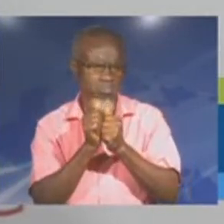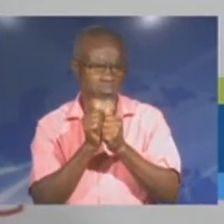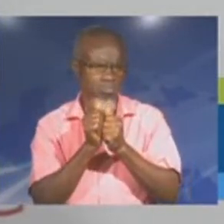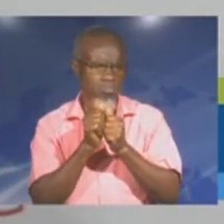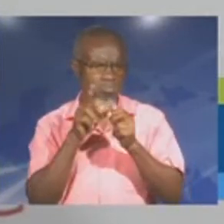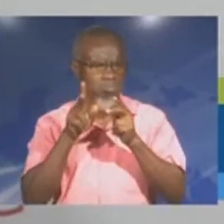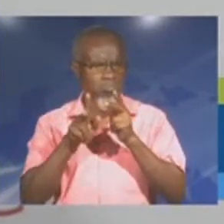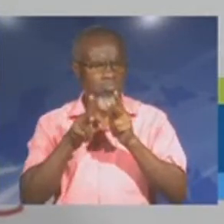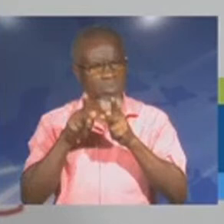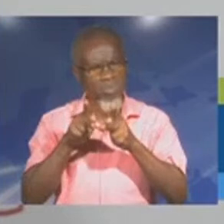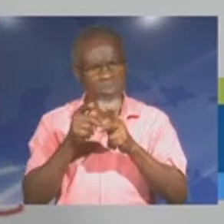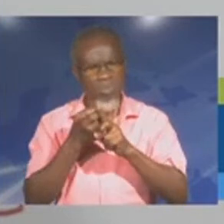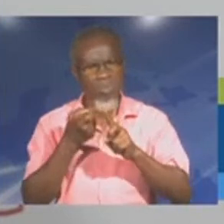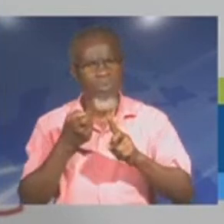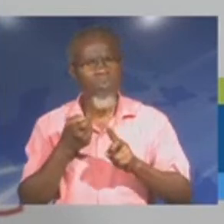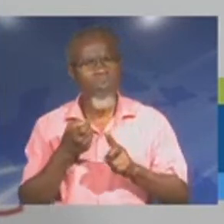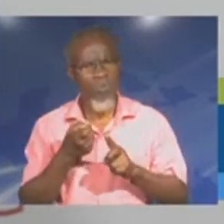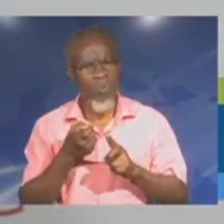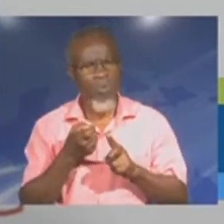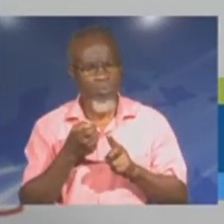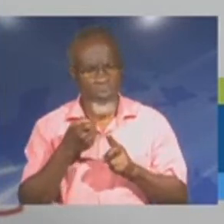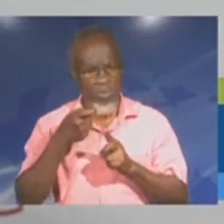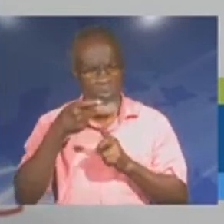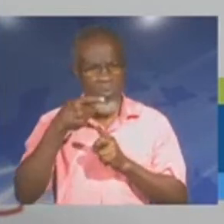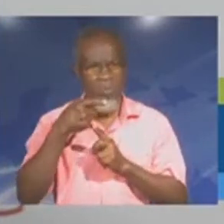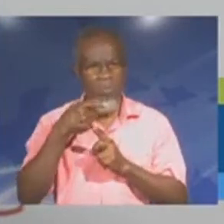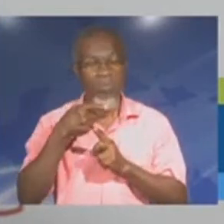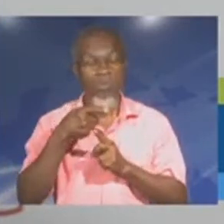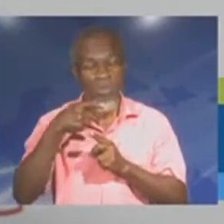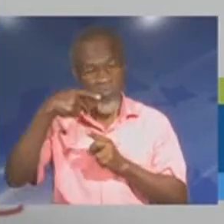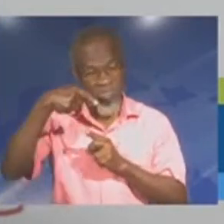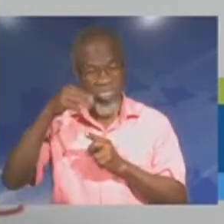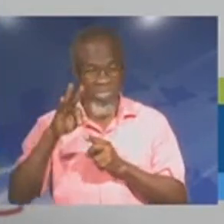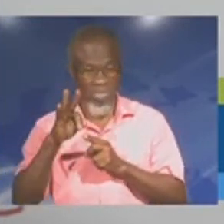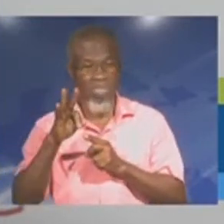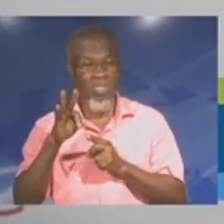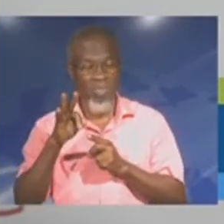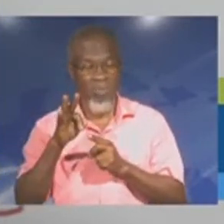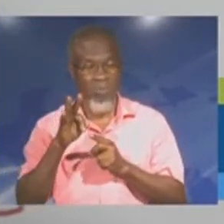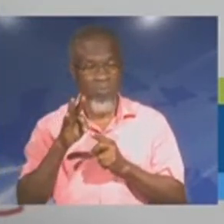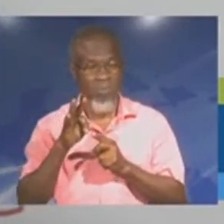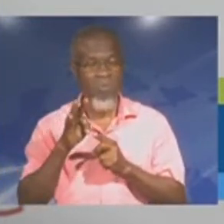from where we are getting the 5 to 11 vaccines, Pfizer, on Monday.